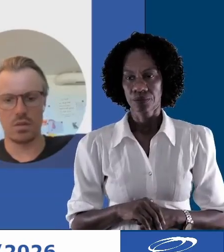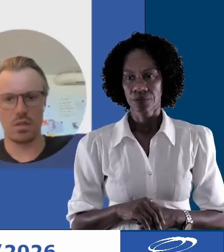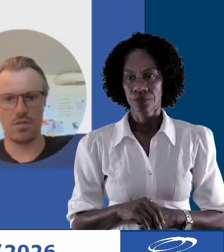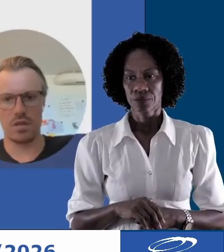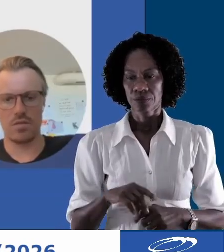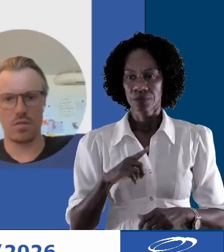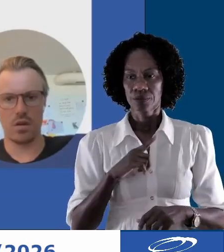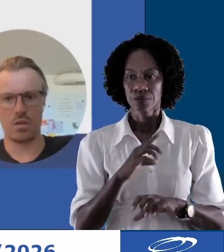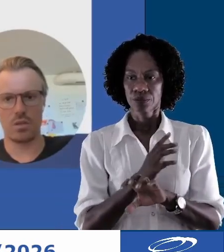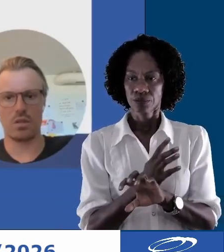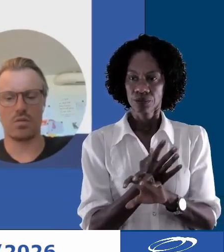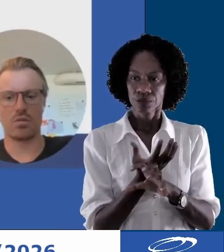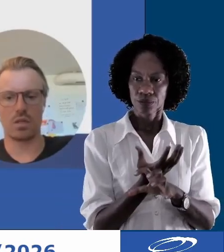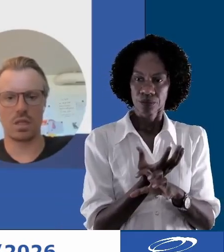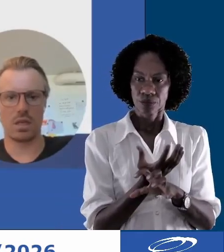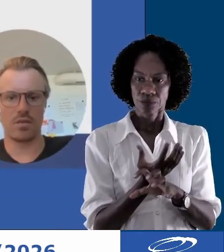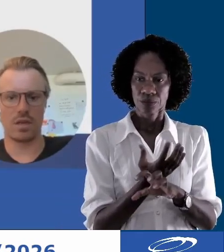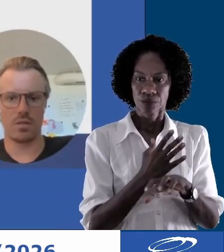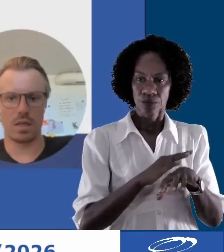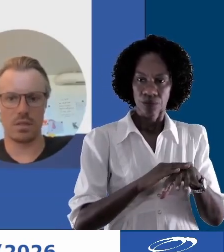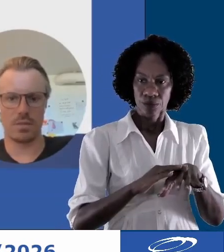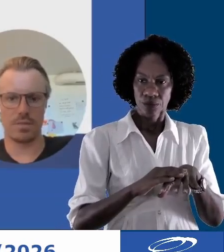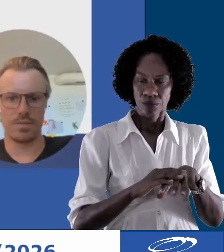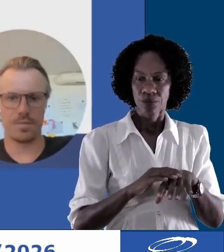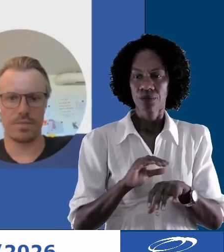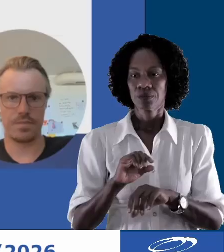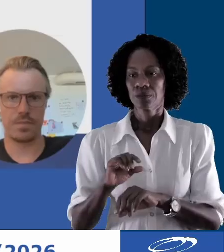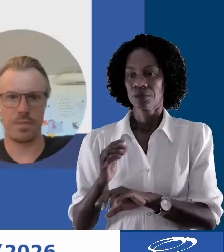this difference for large molecule drugs like vancomycin.